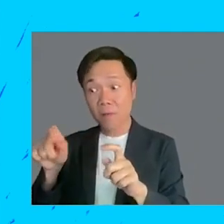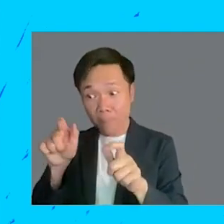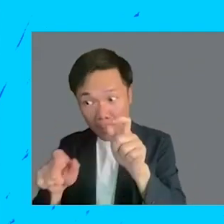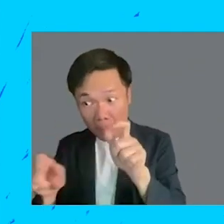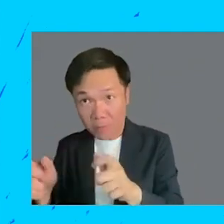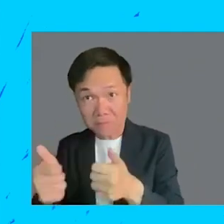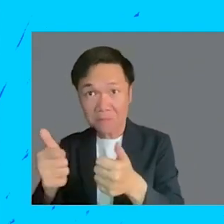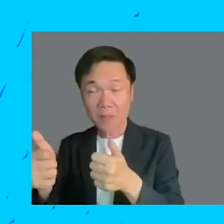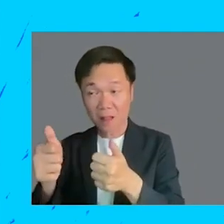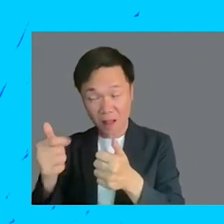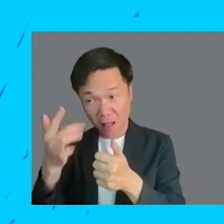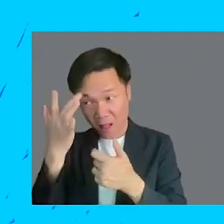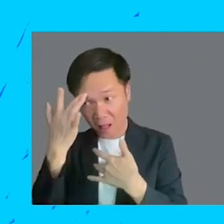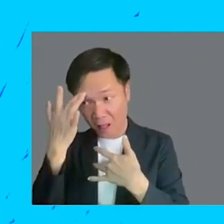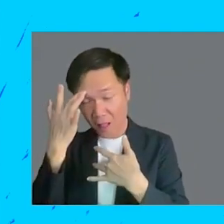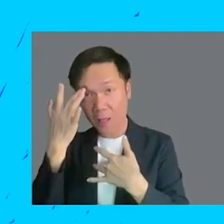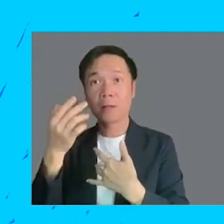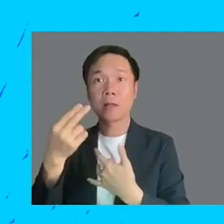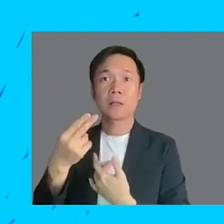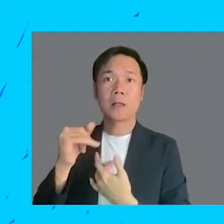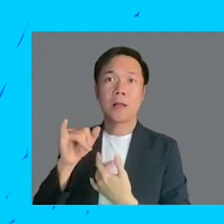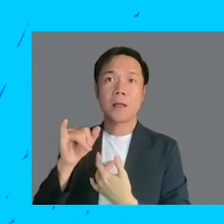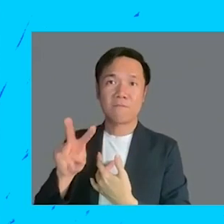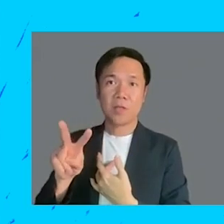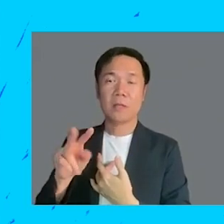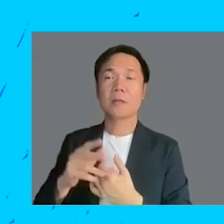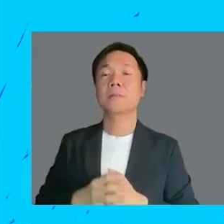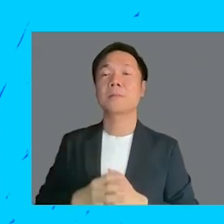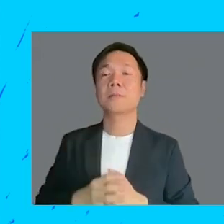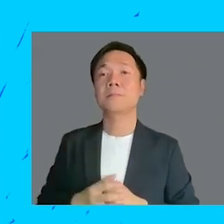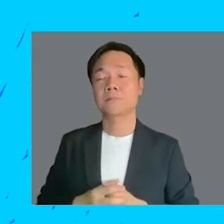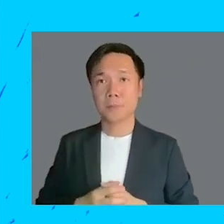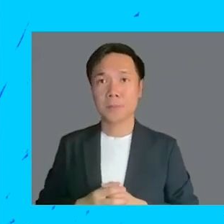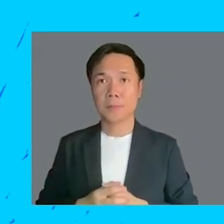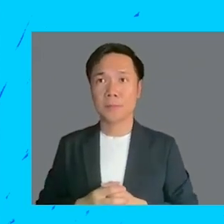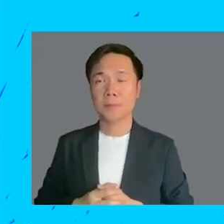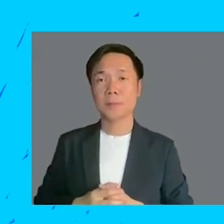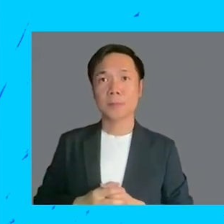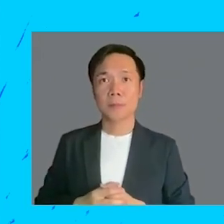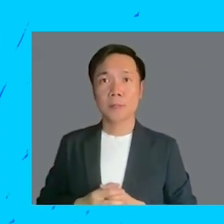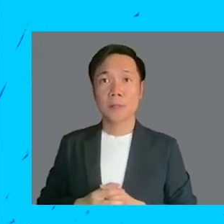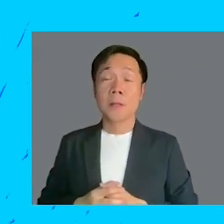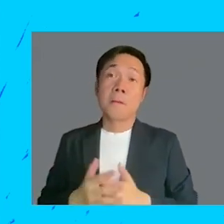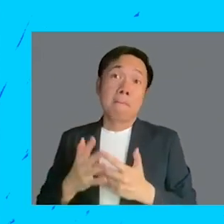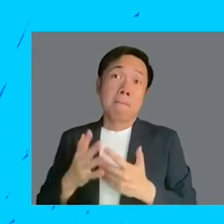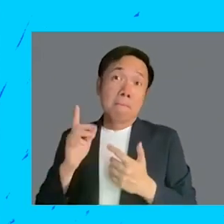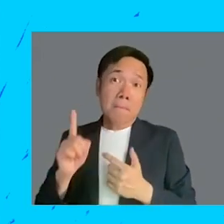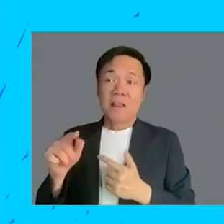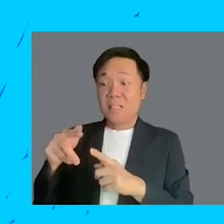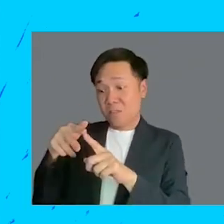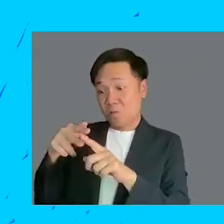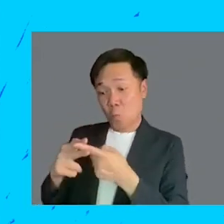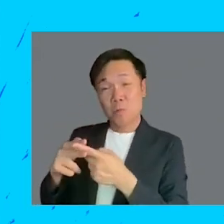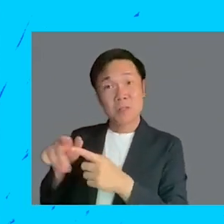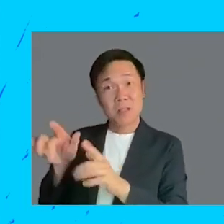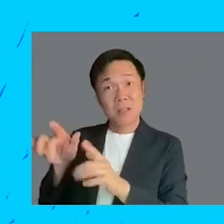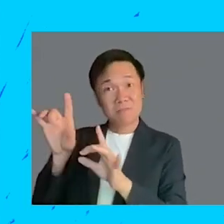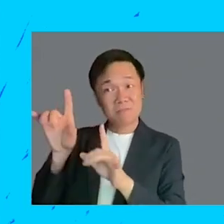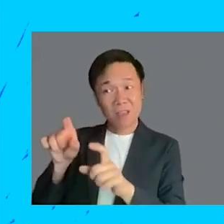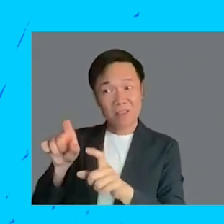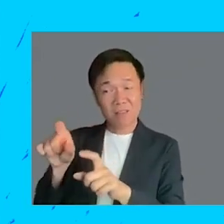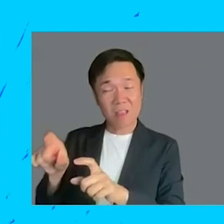not the reality we are seeing on the ground. And as a result, we are losing lives to causes that can be prevented.